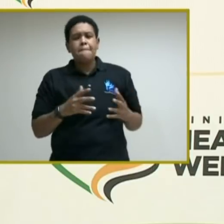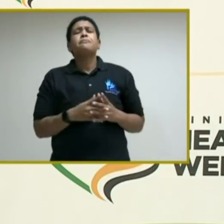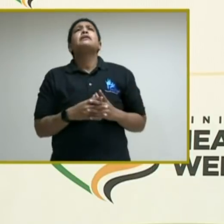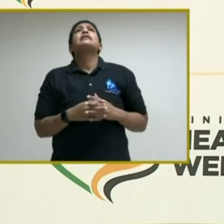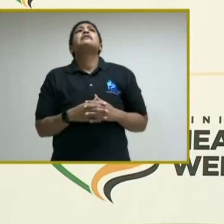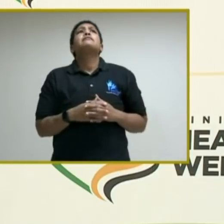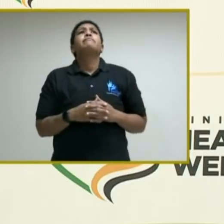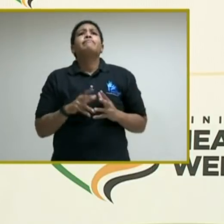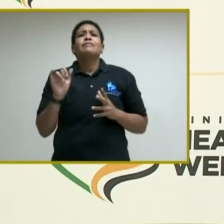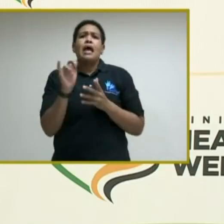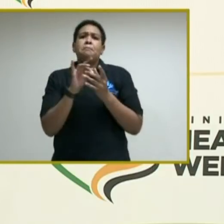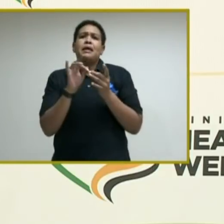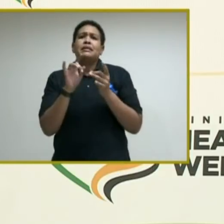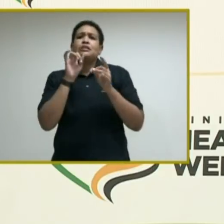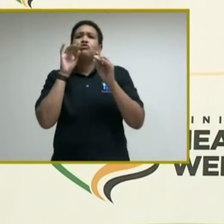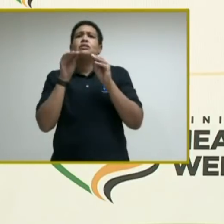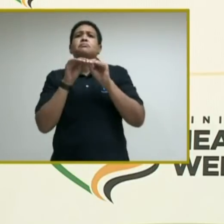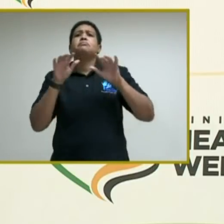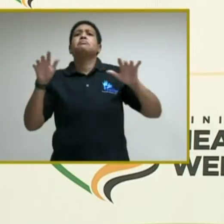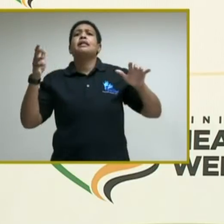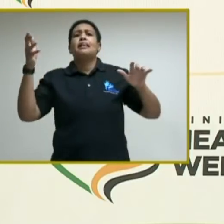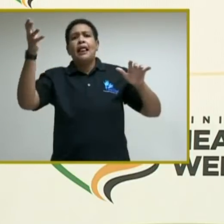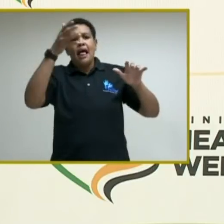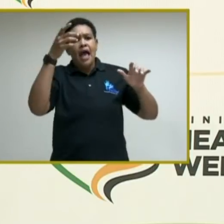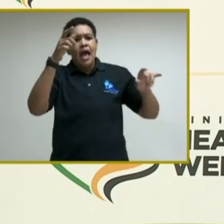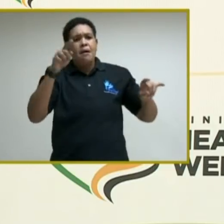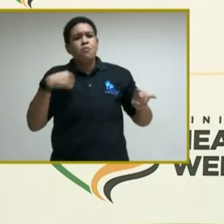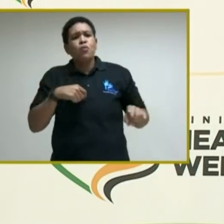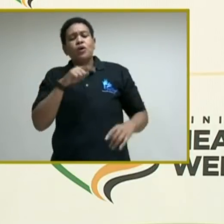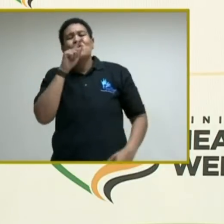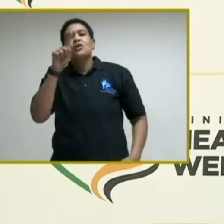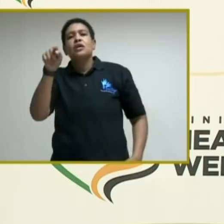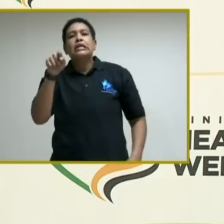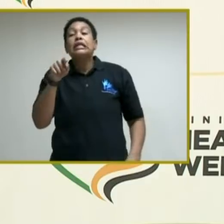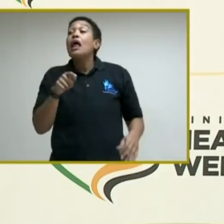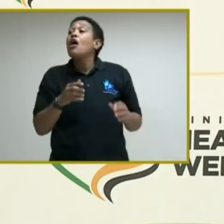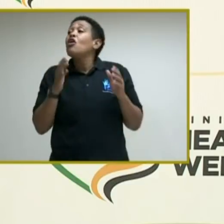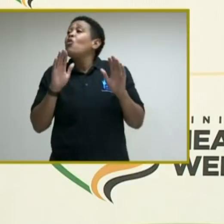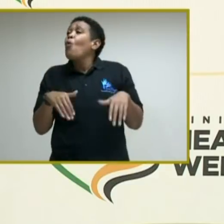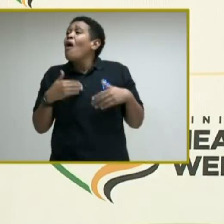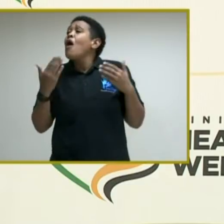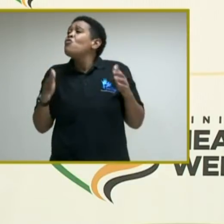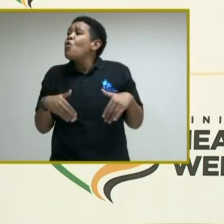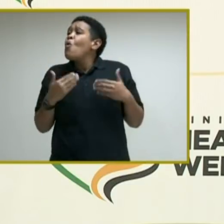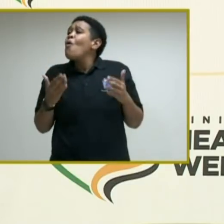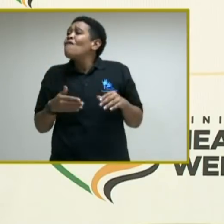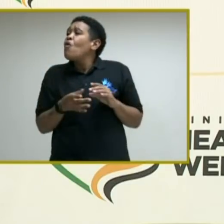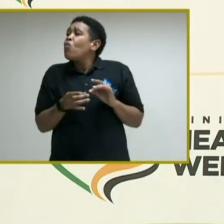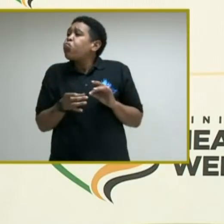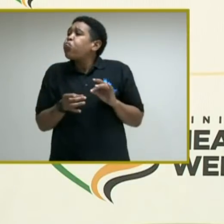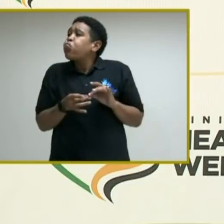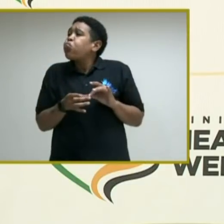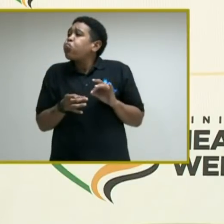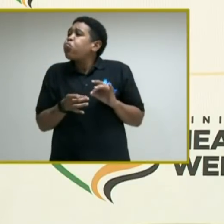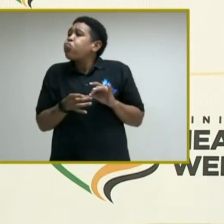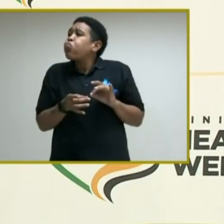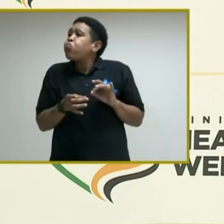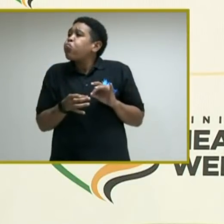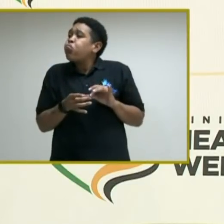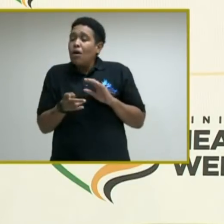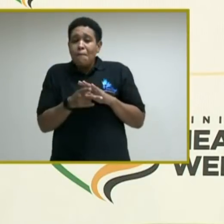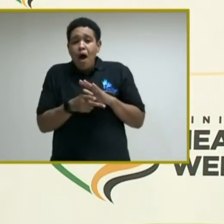that that message is out there, that we're exhausting this line of policy and